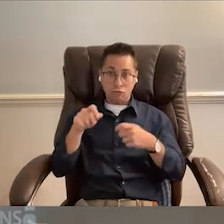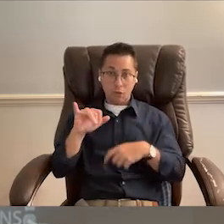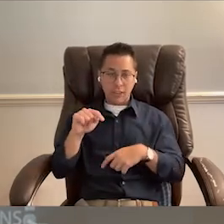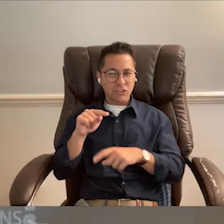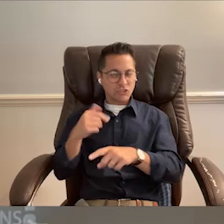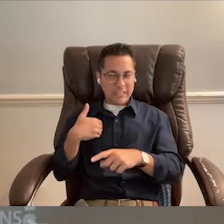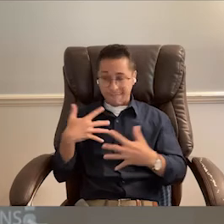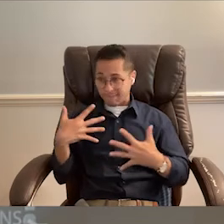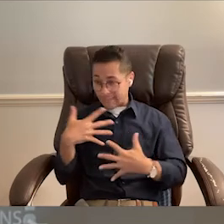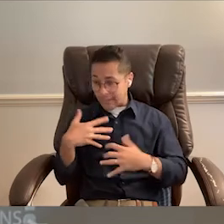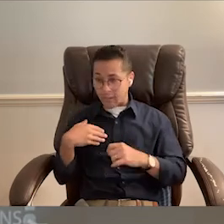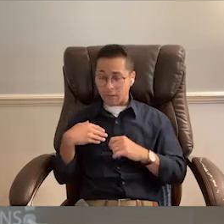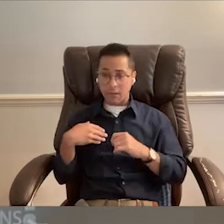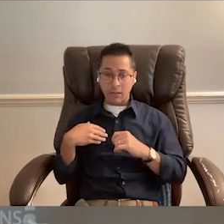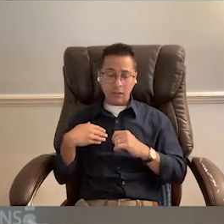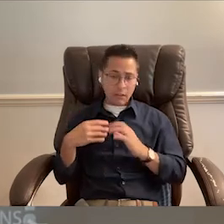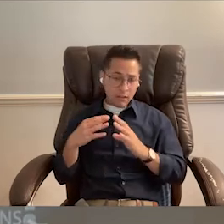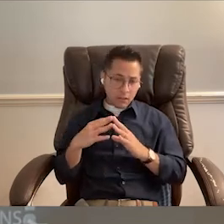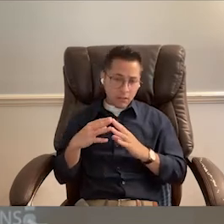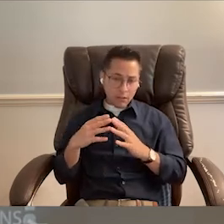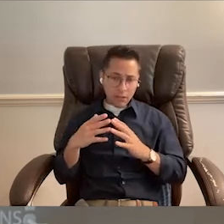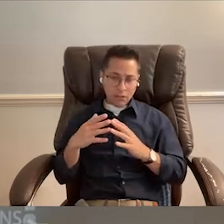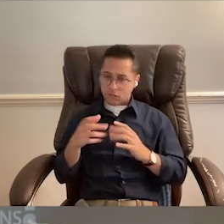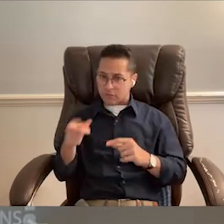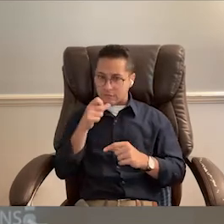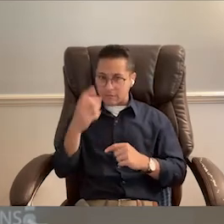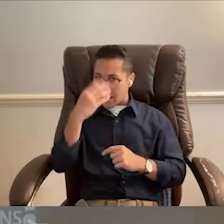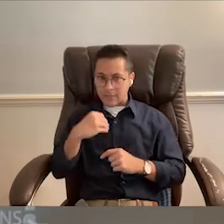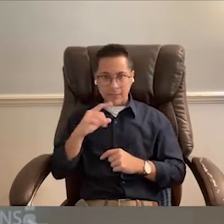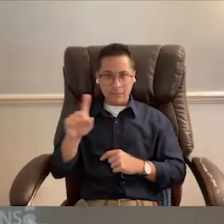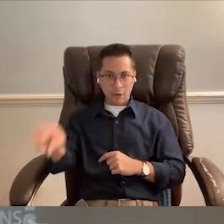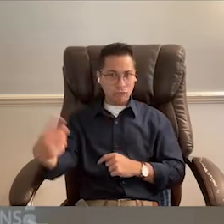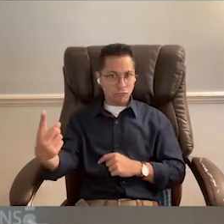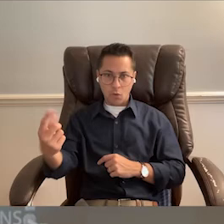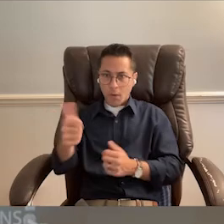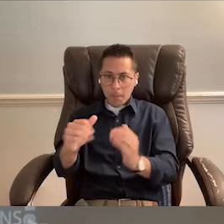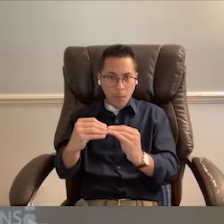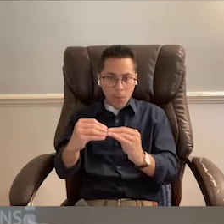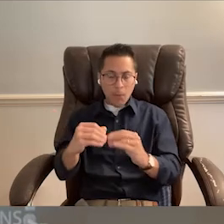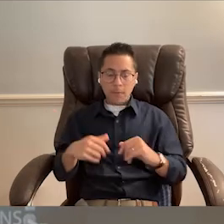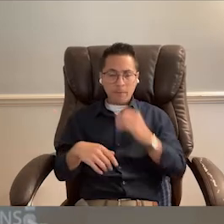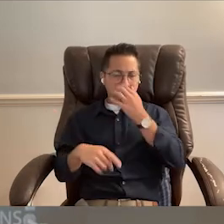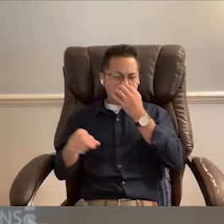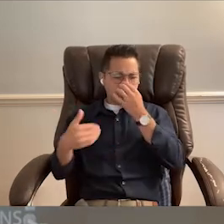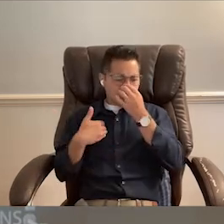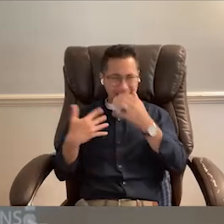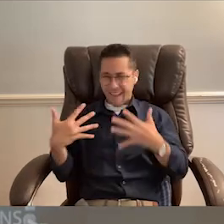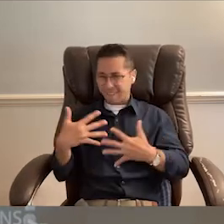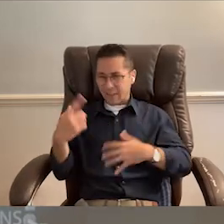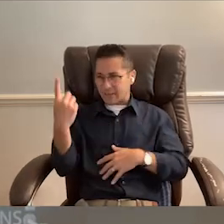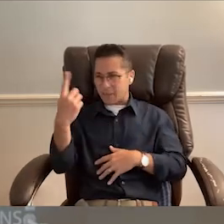it's completely almost out of control. She's having fears. She doesn't want to sleep alone, and she used to